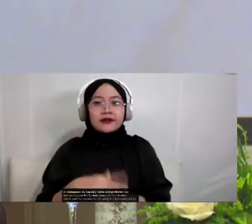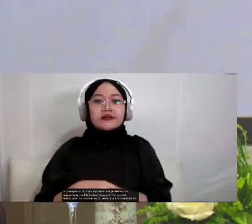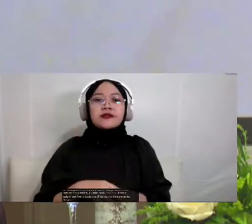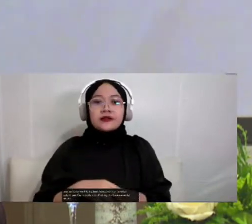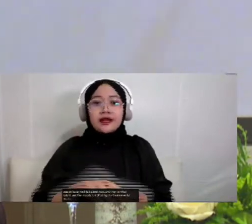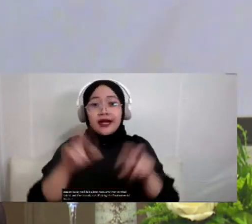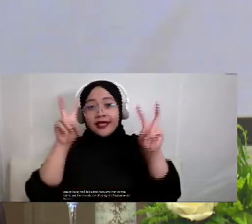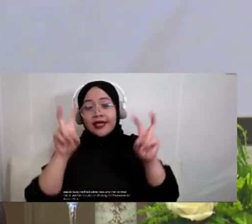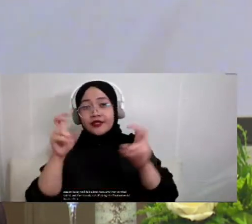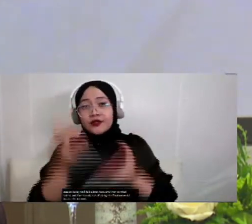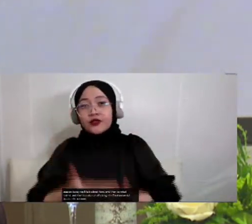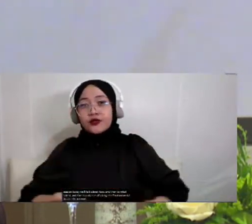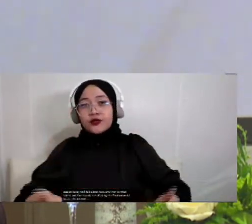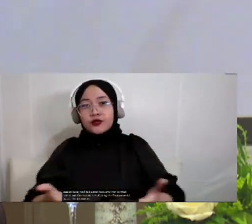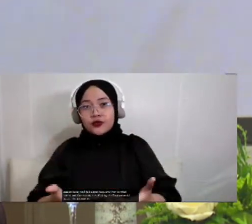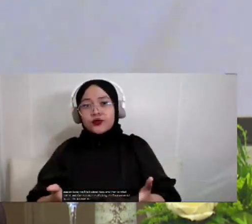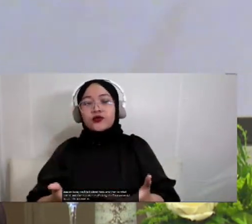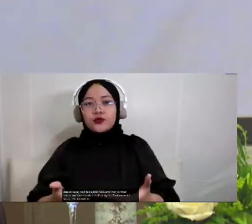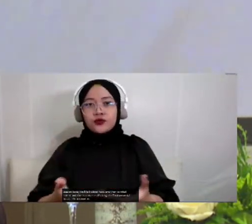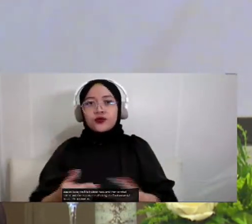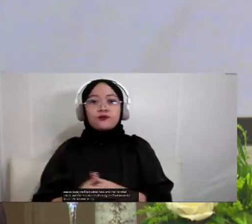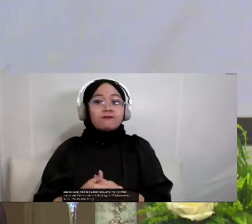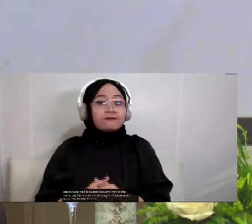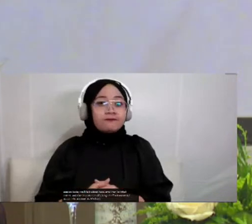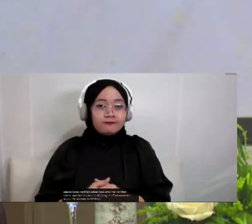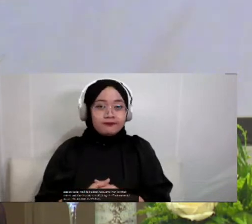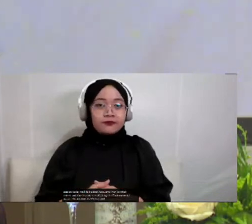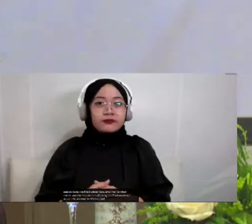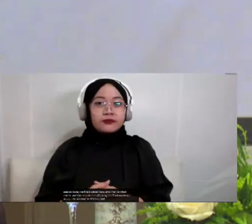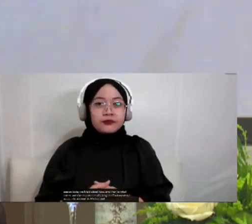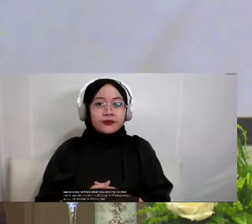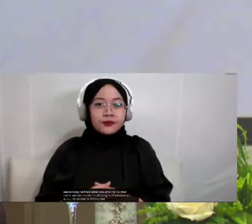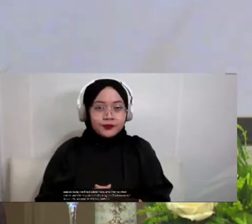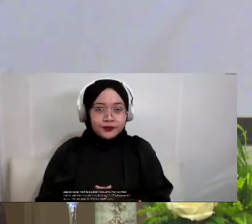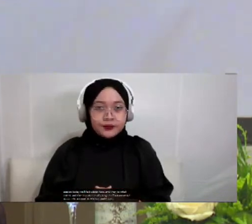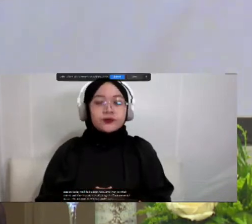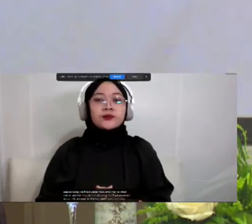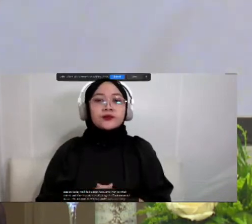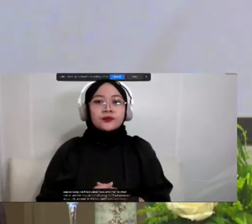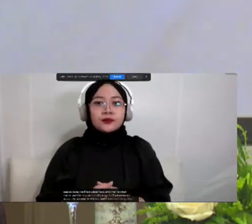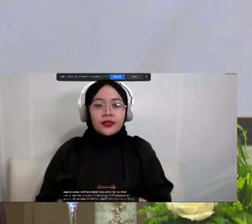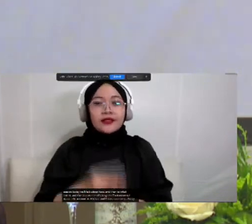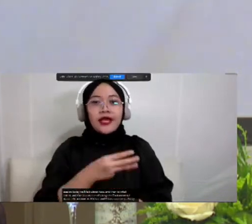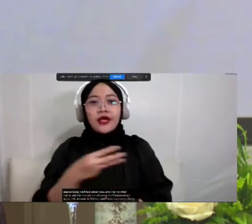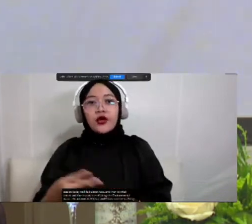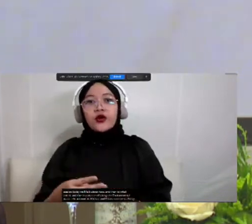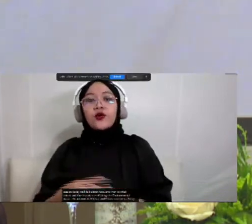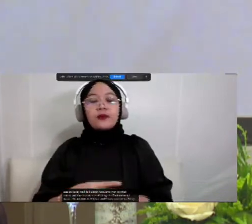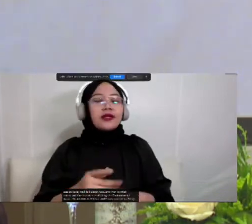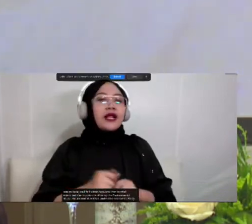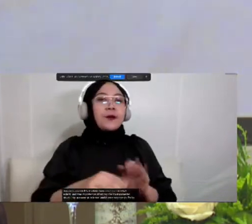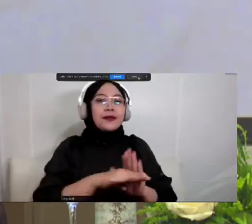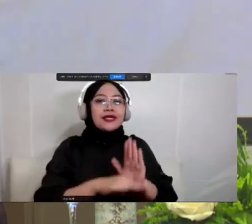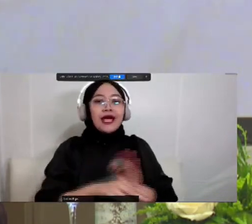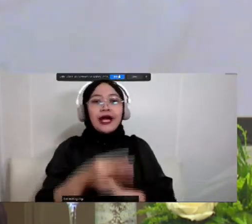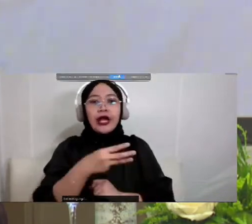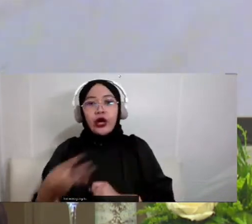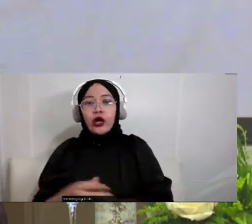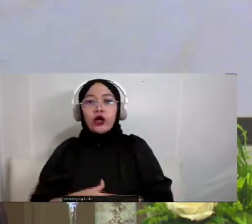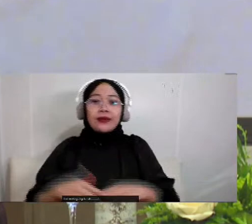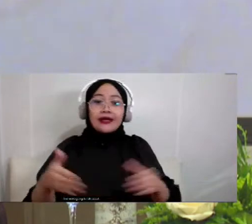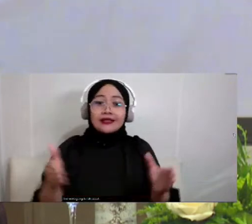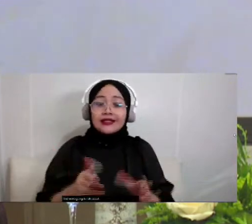into account in micro and microeconomics policy. And we are going to talk